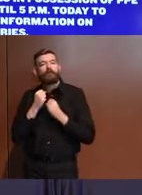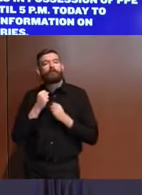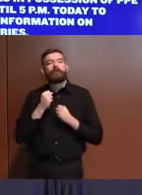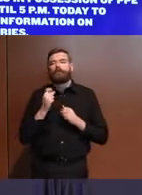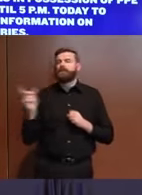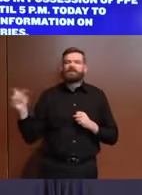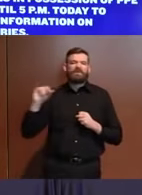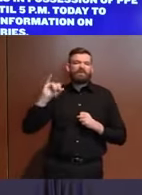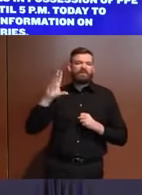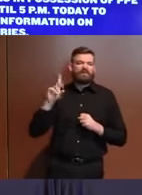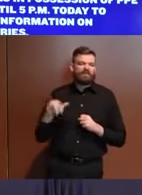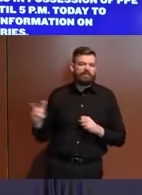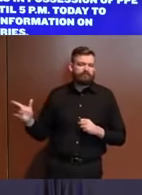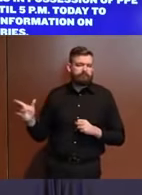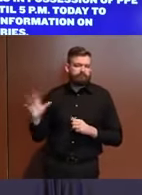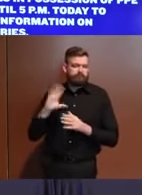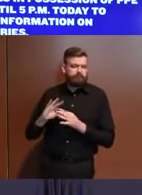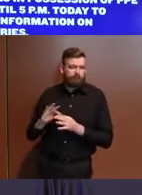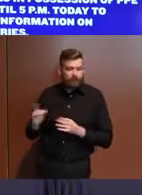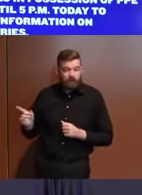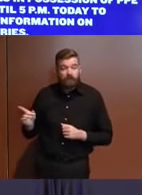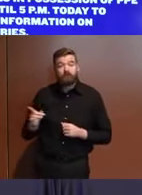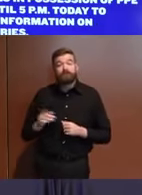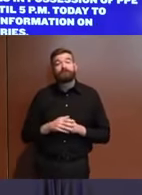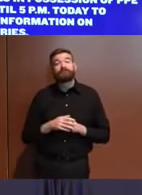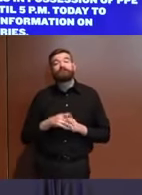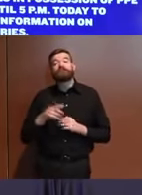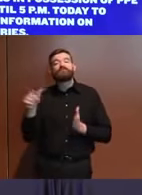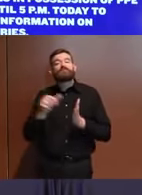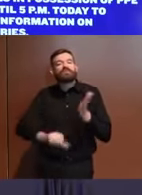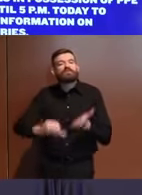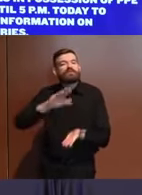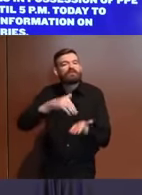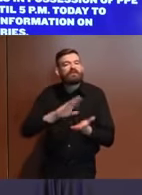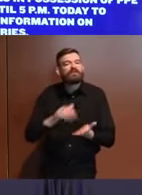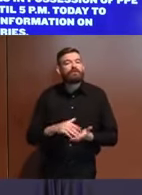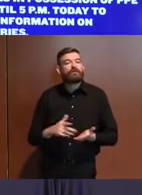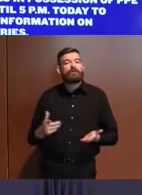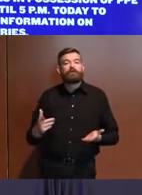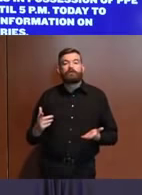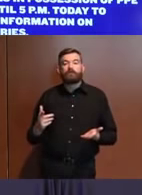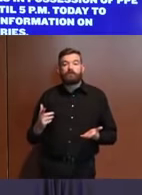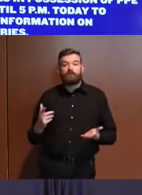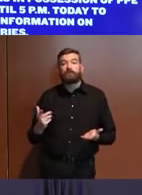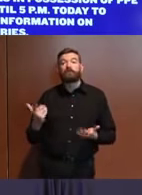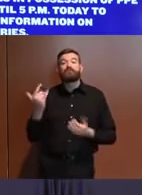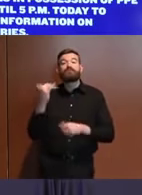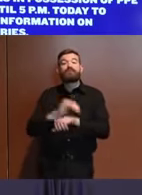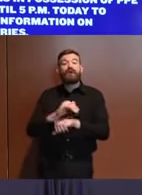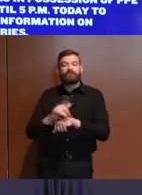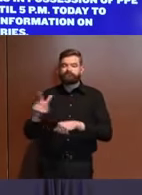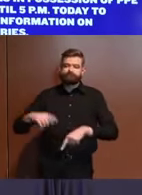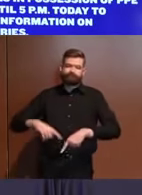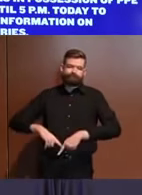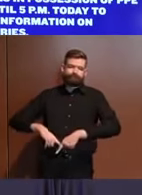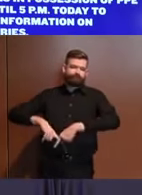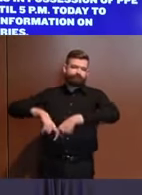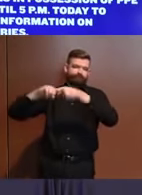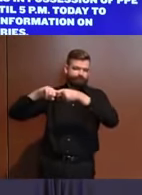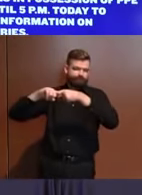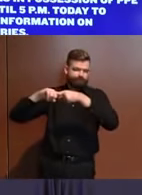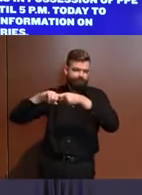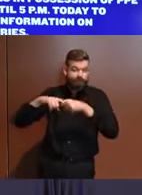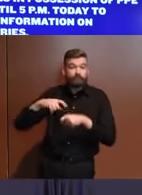would have otherwise been doing elective surgeries, which as of tonight, we are suspending indefinitely. There are PPE in